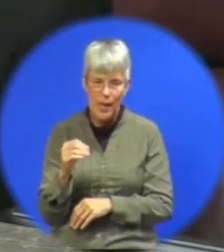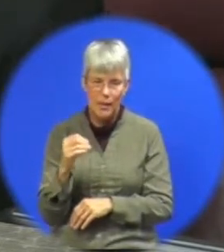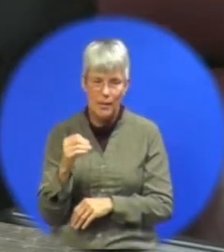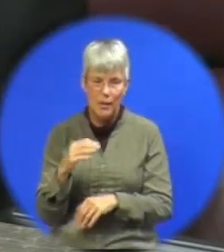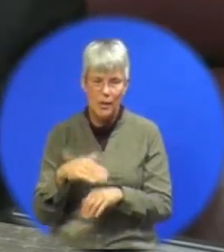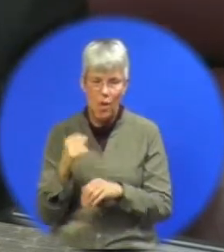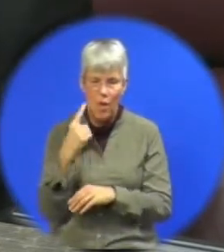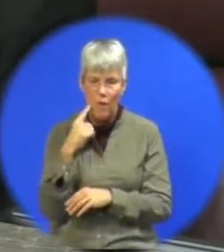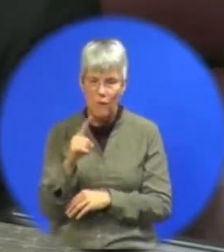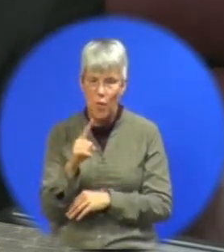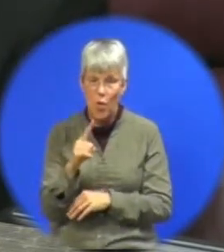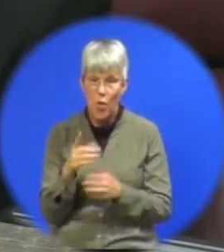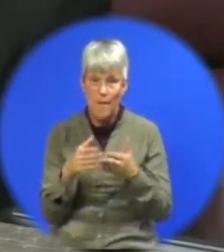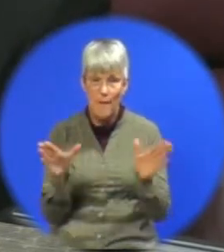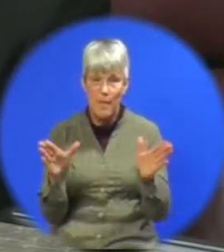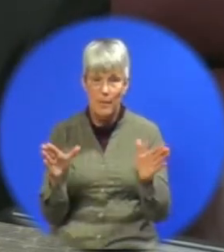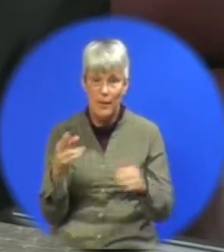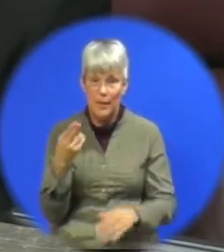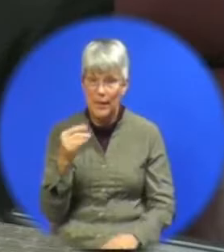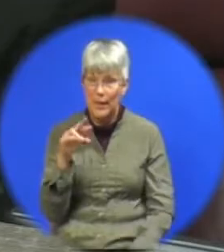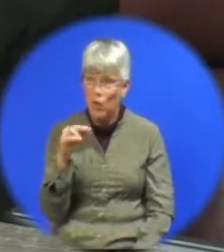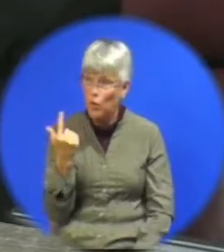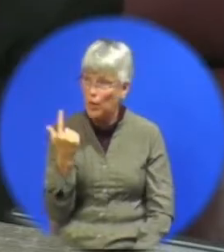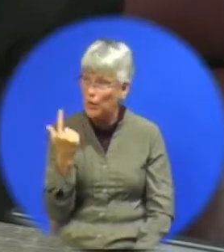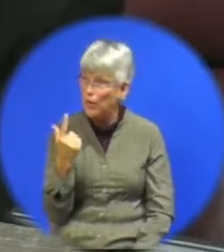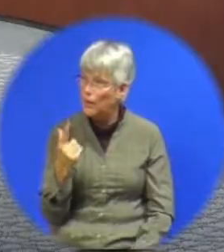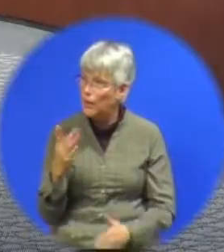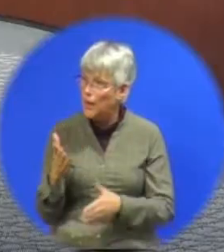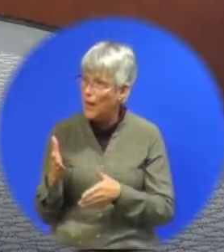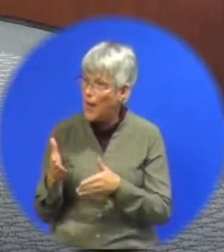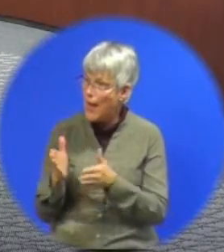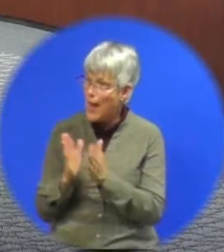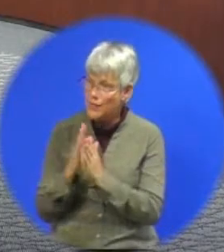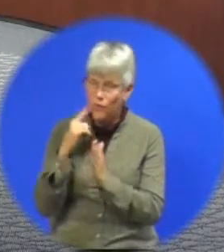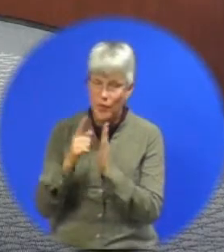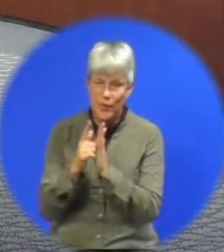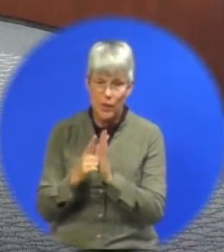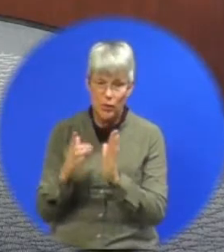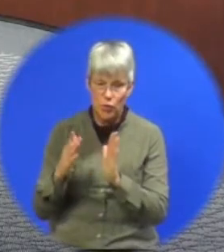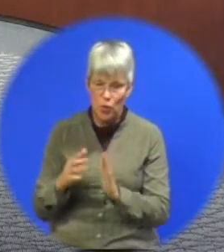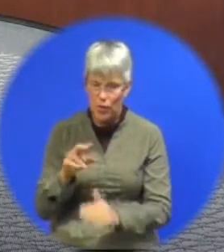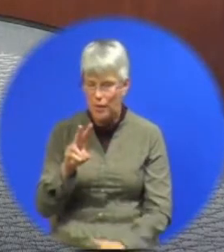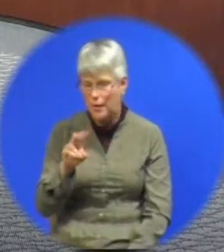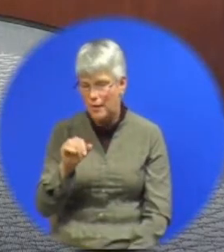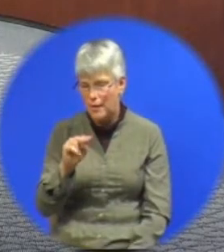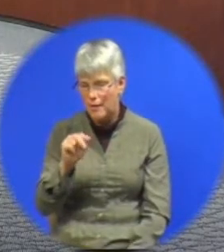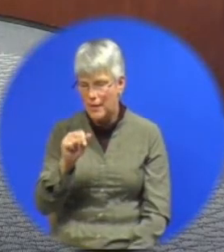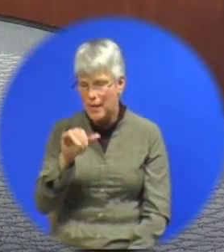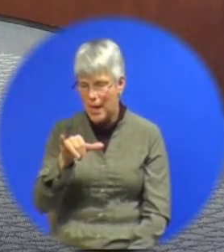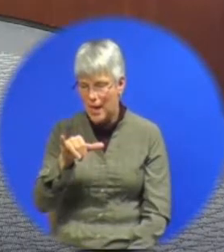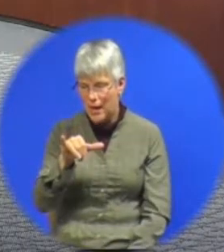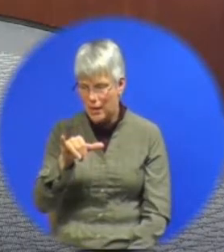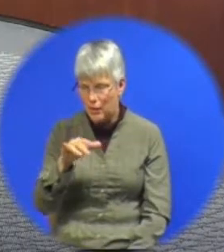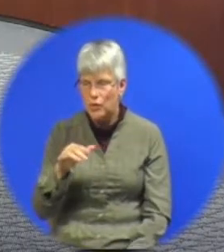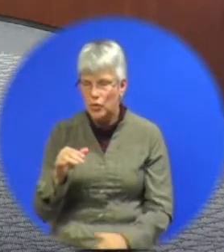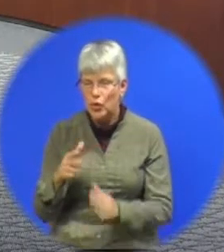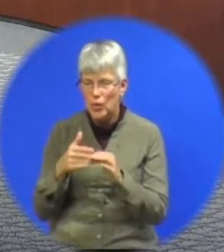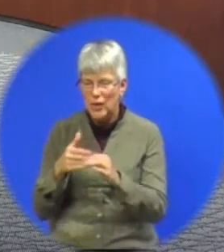our city attorney, Louis Vini, to lead that discussion. Thank you, Mr. Mayor. In the